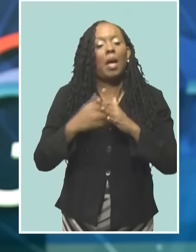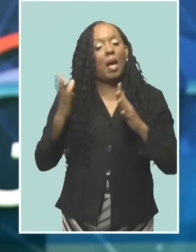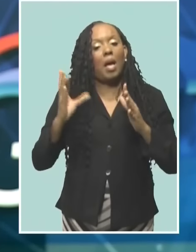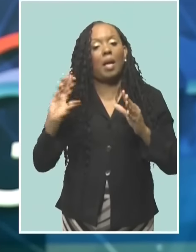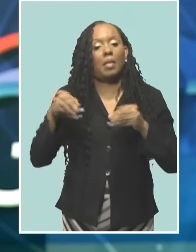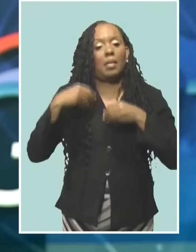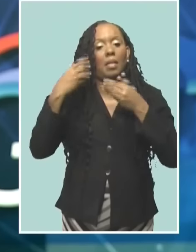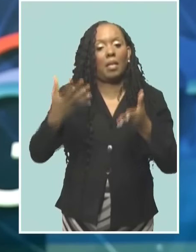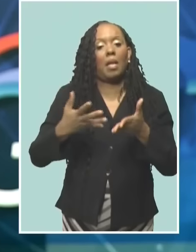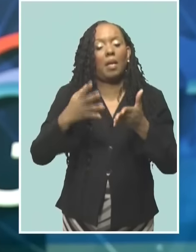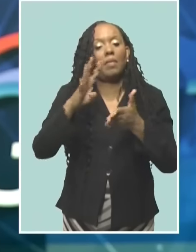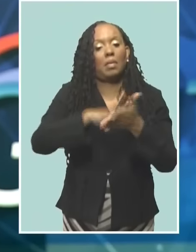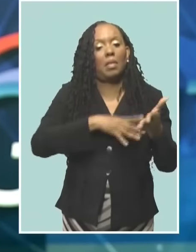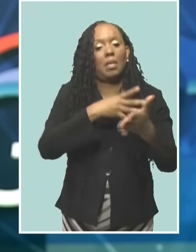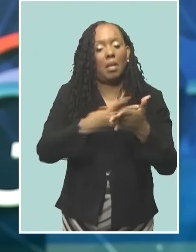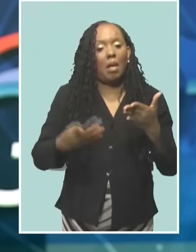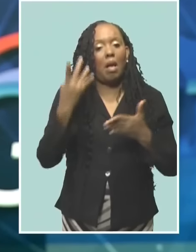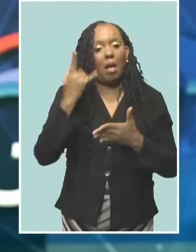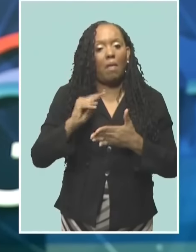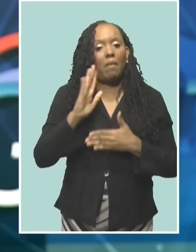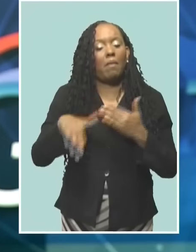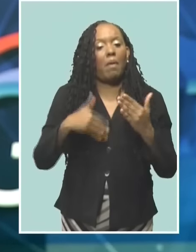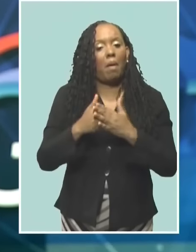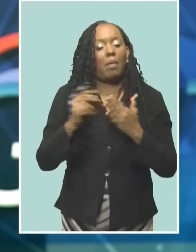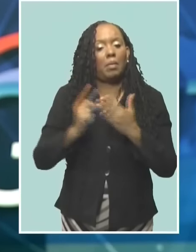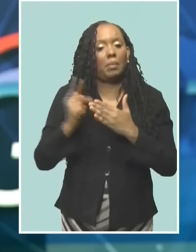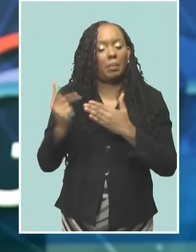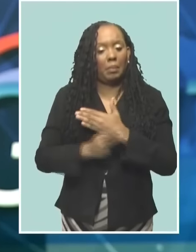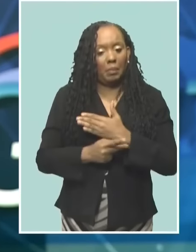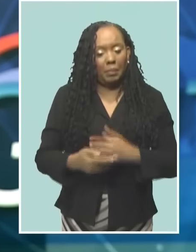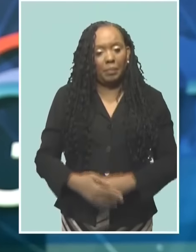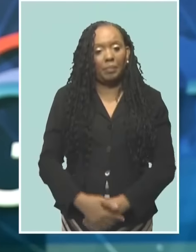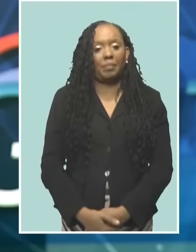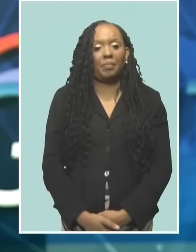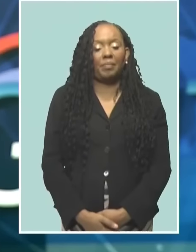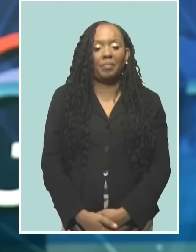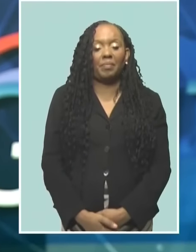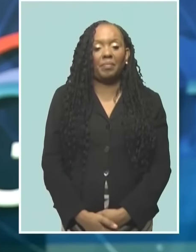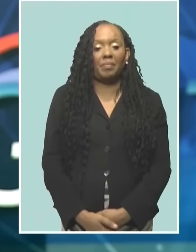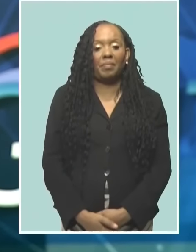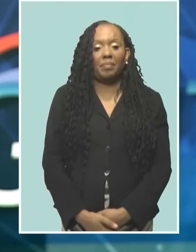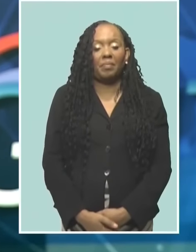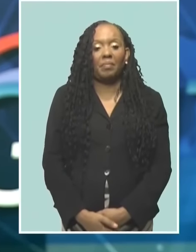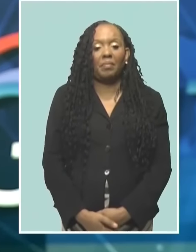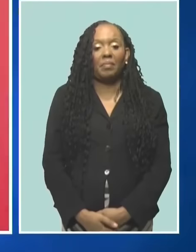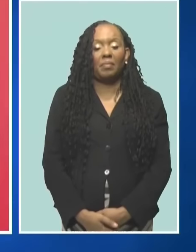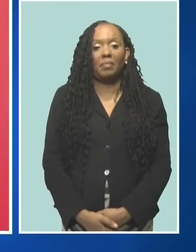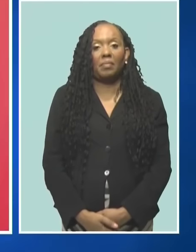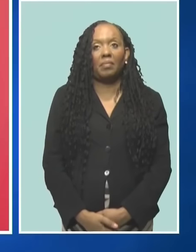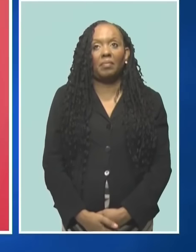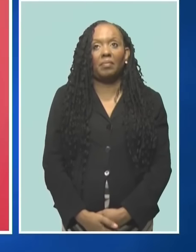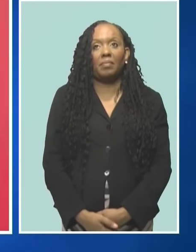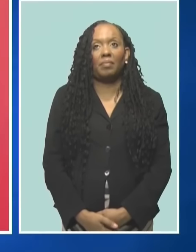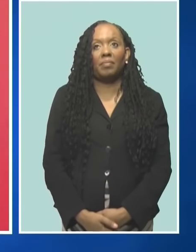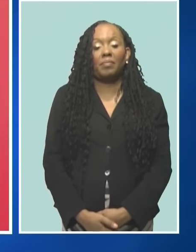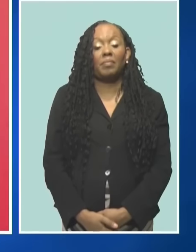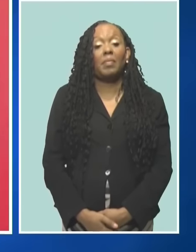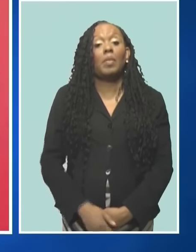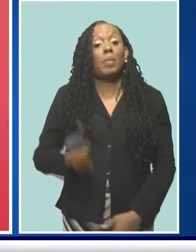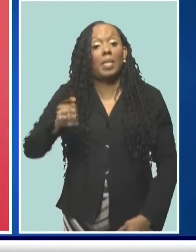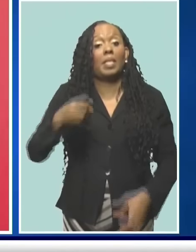started, and officials of the initiative gave details of the agenda. Trevor Thorpe reports. Save the meals in our